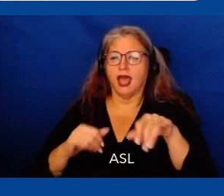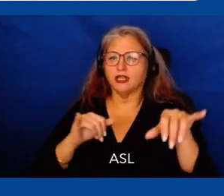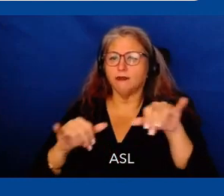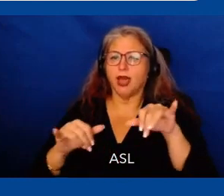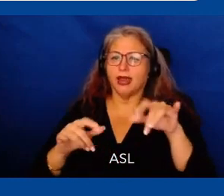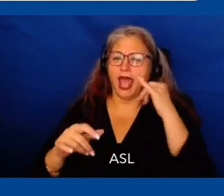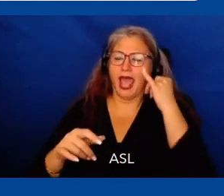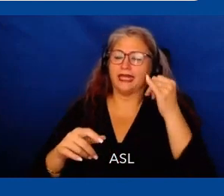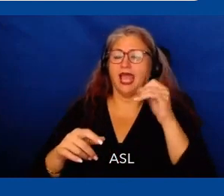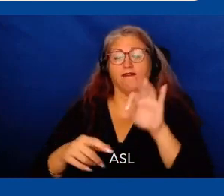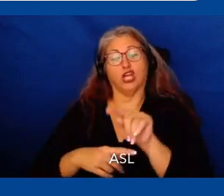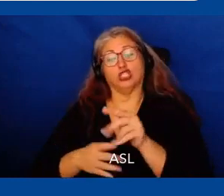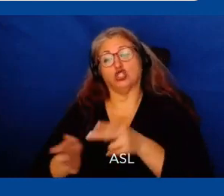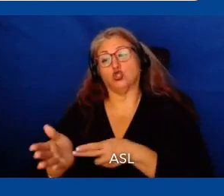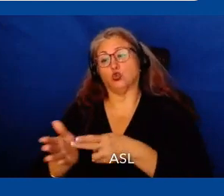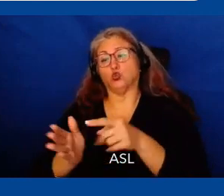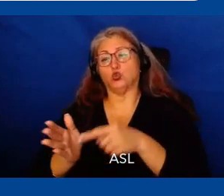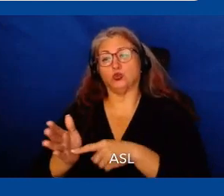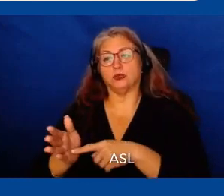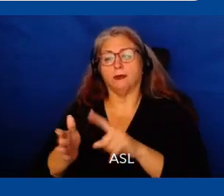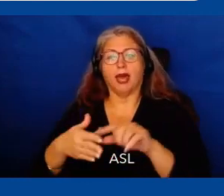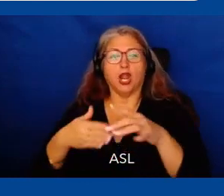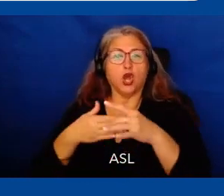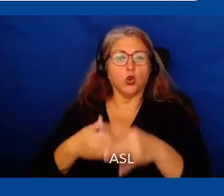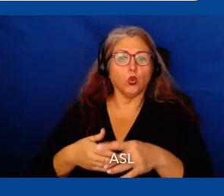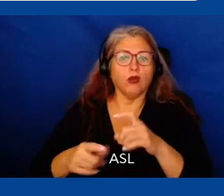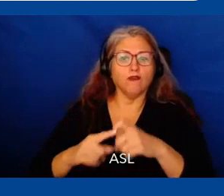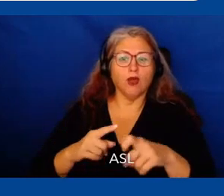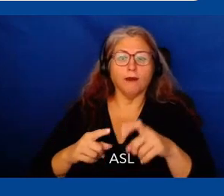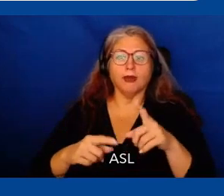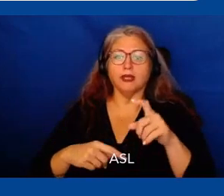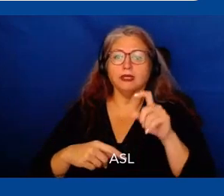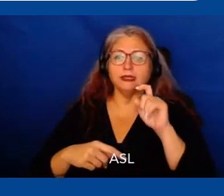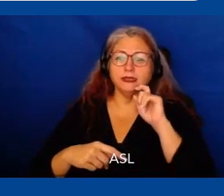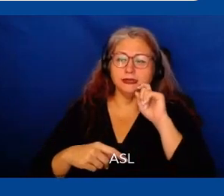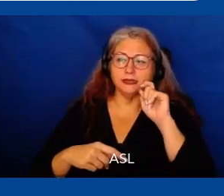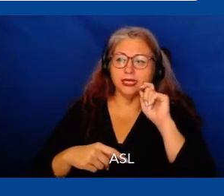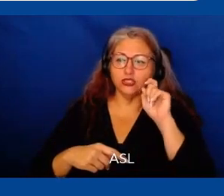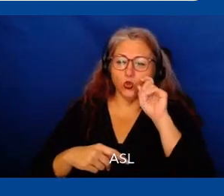something that it's built by cis-sexual, white,